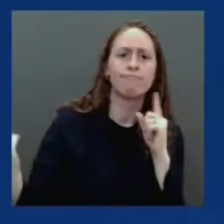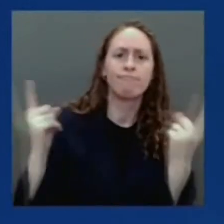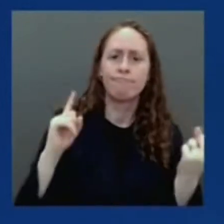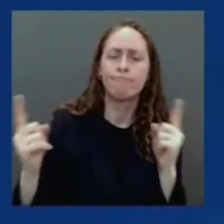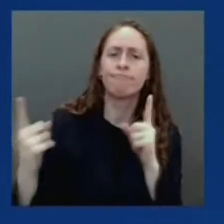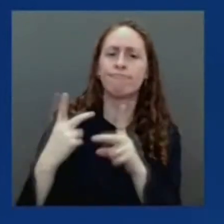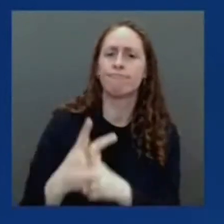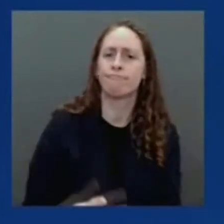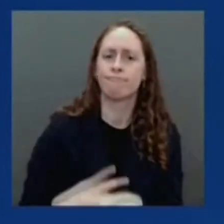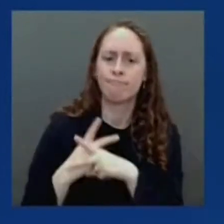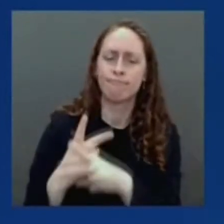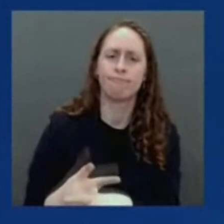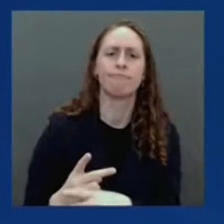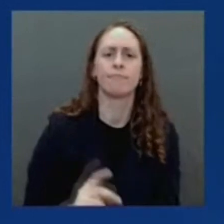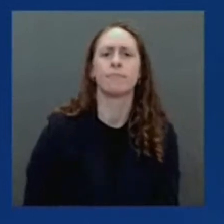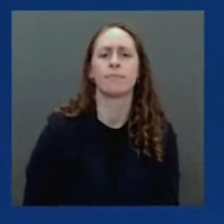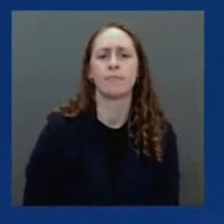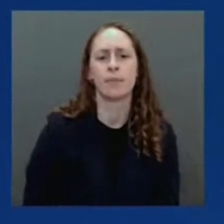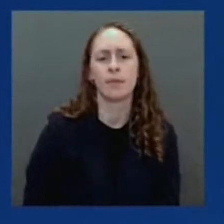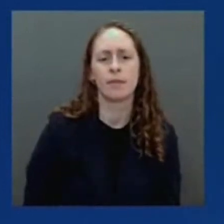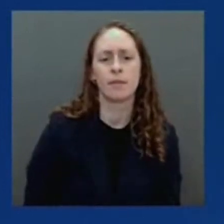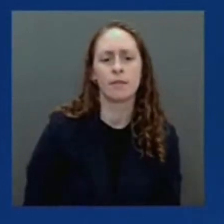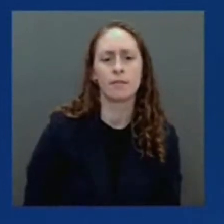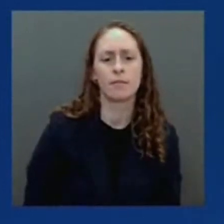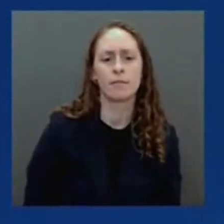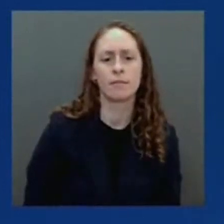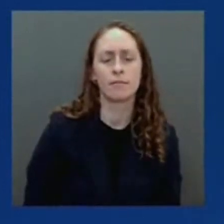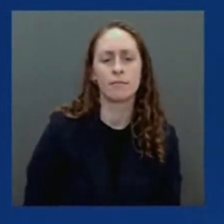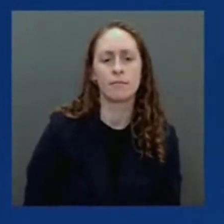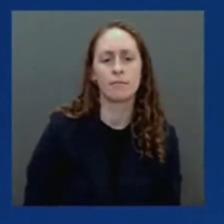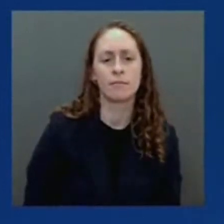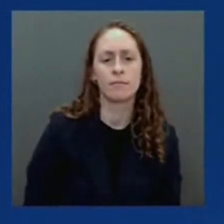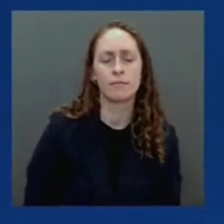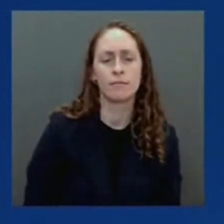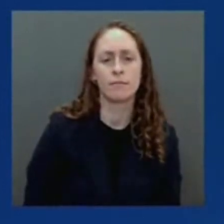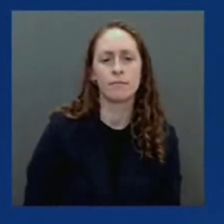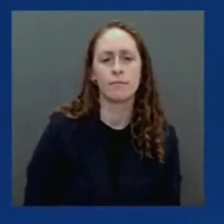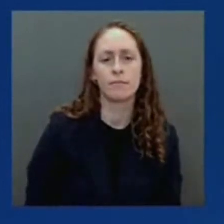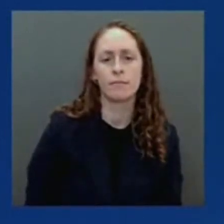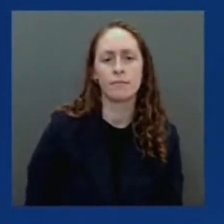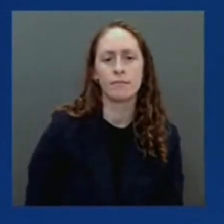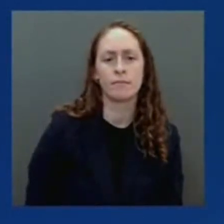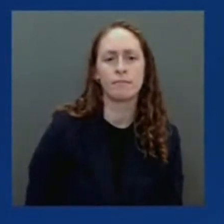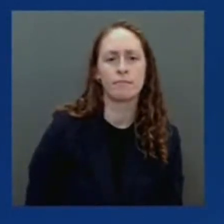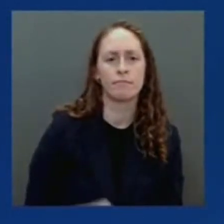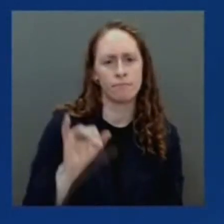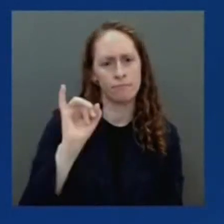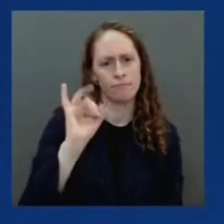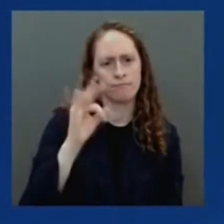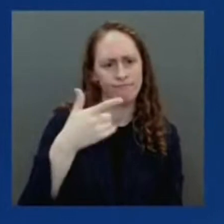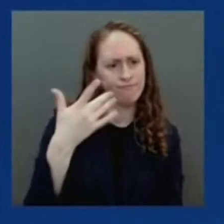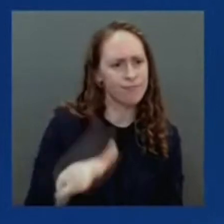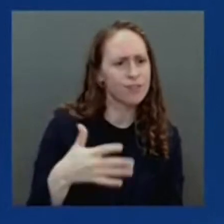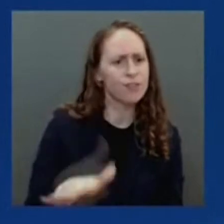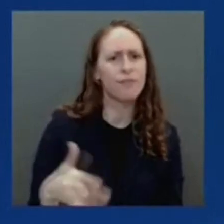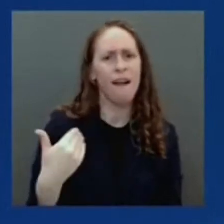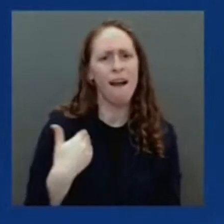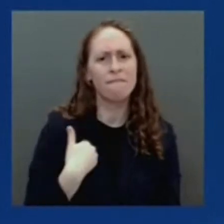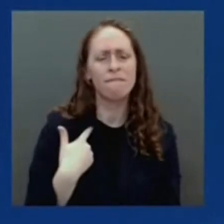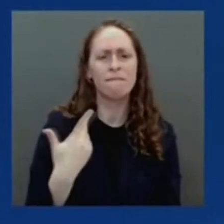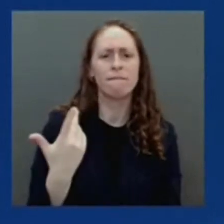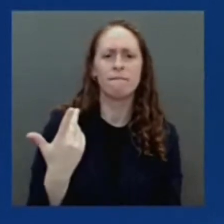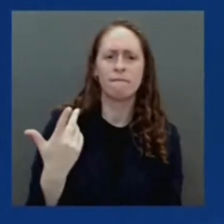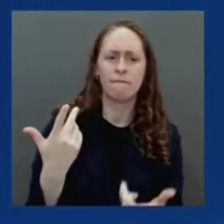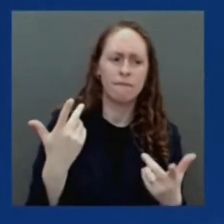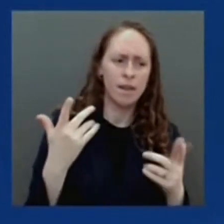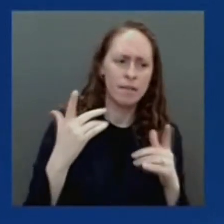level of community protection, which is the level of immunity throughout the community, that we will reach a stage,